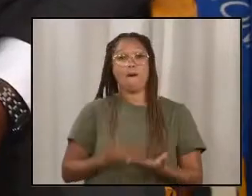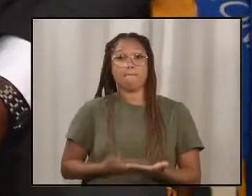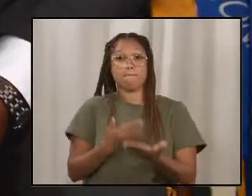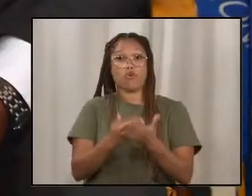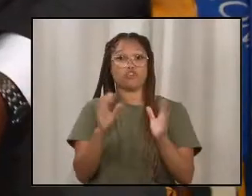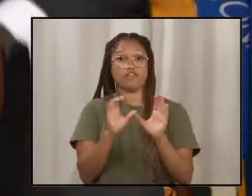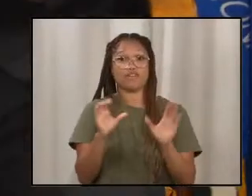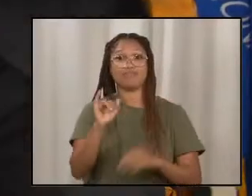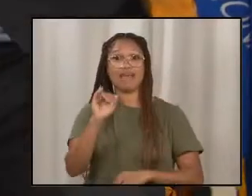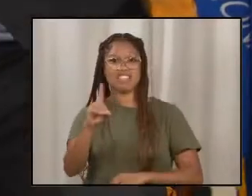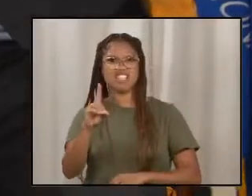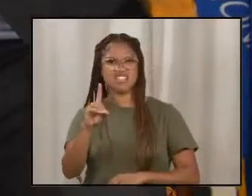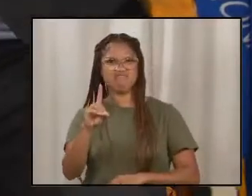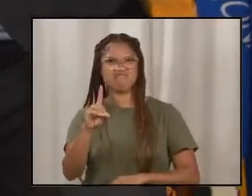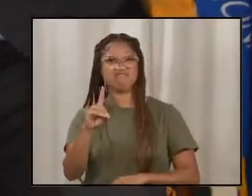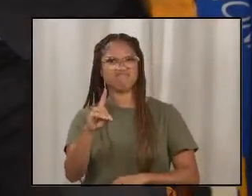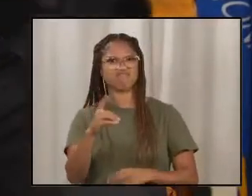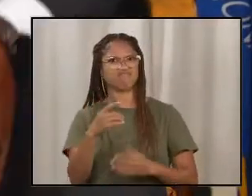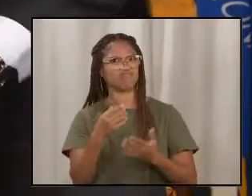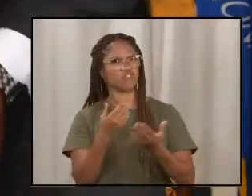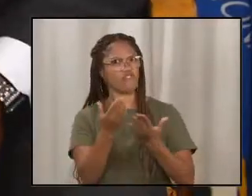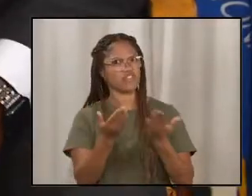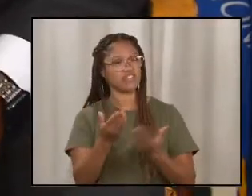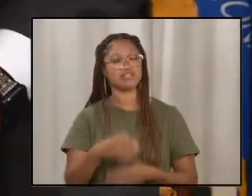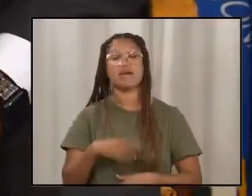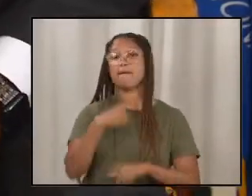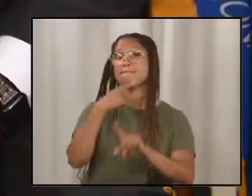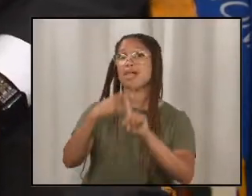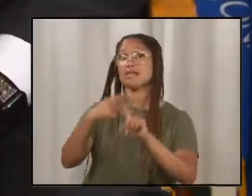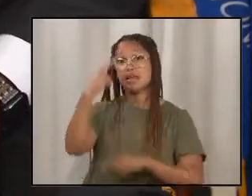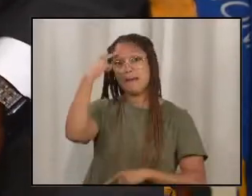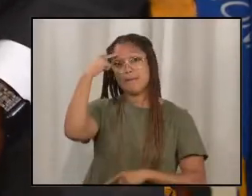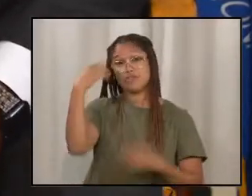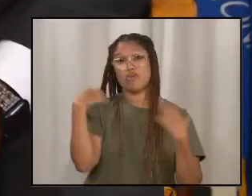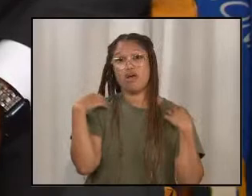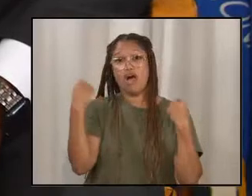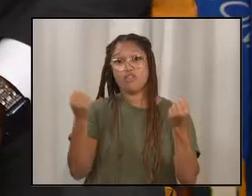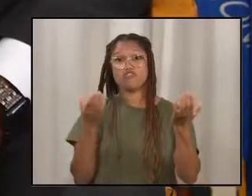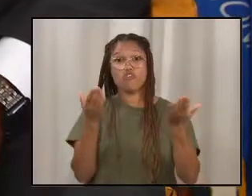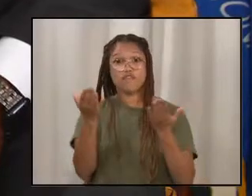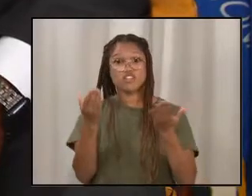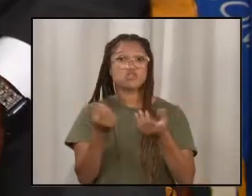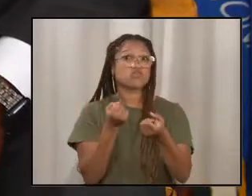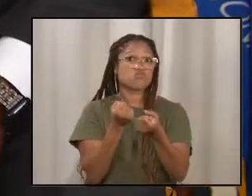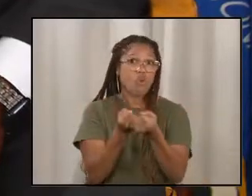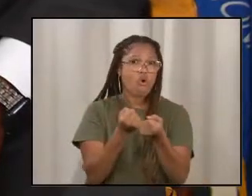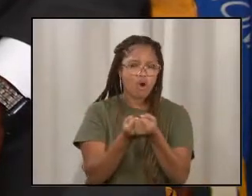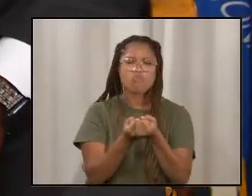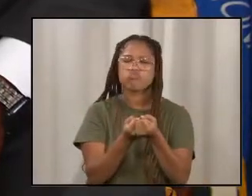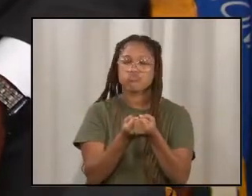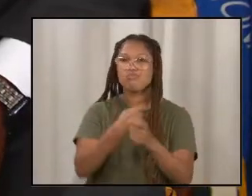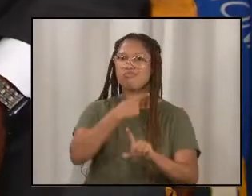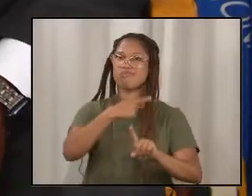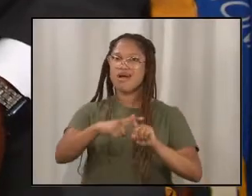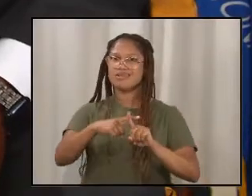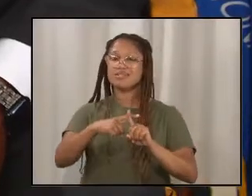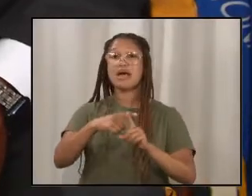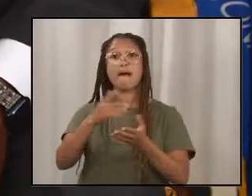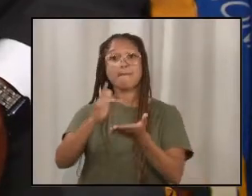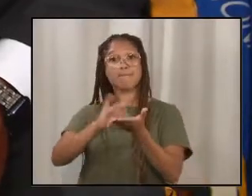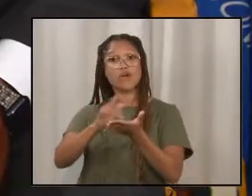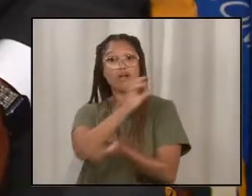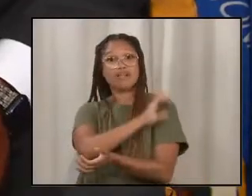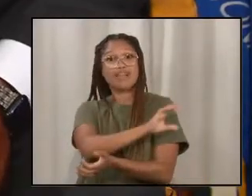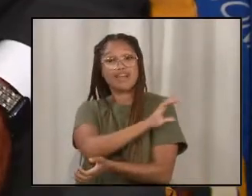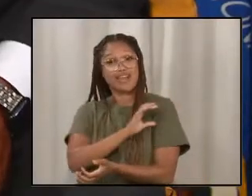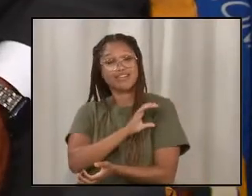also have a great supportive team with mental health services and support. And we even have an on-site medical clinic that's